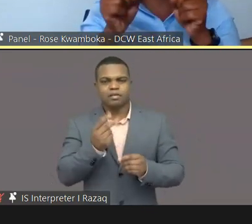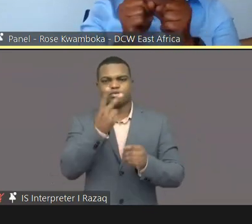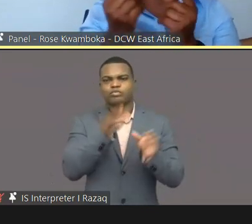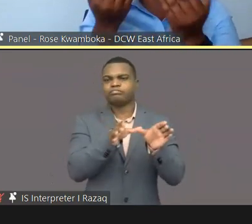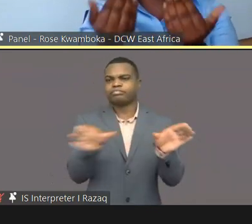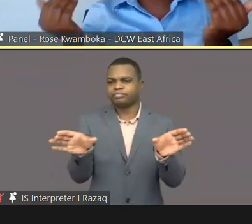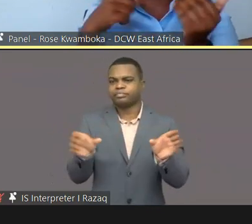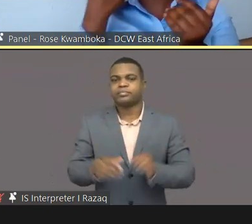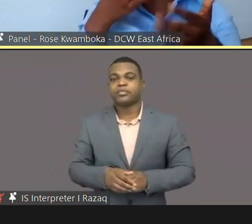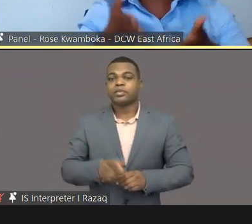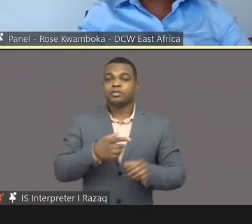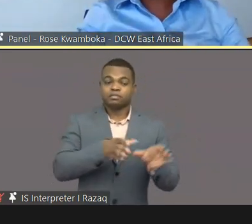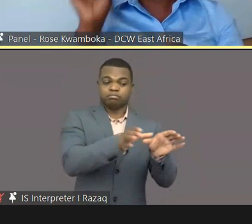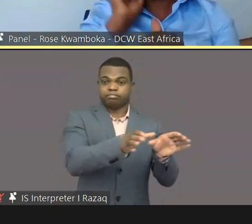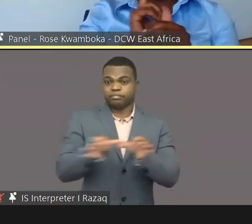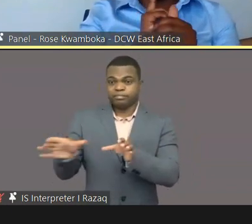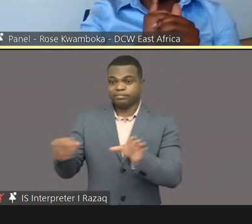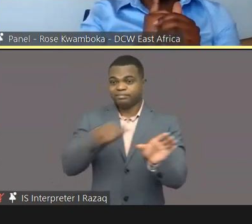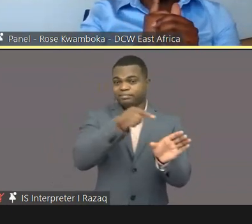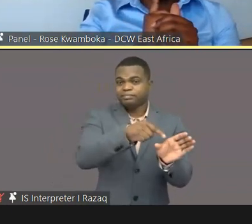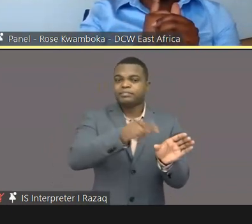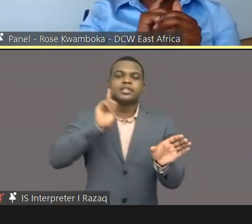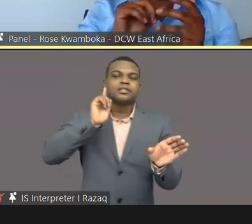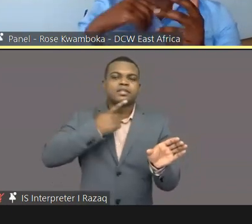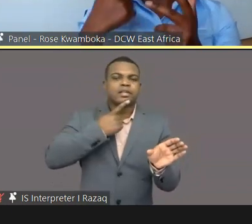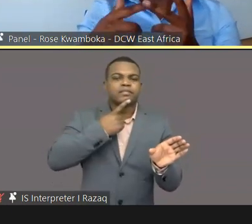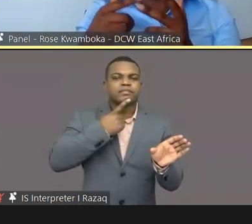same challenges as children who are born deaf.